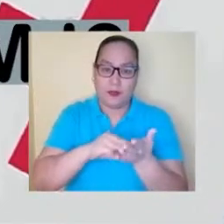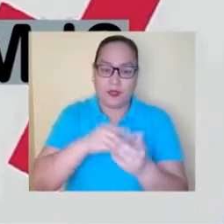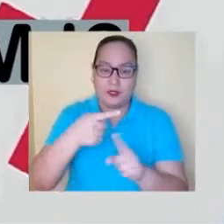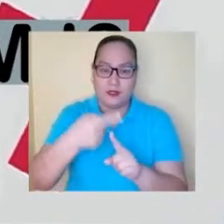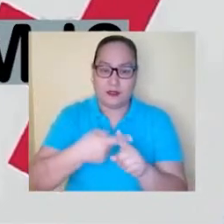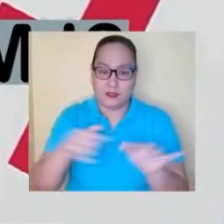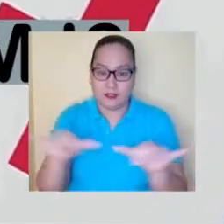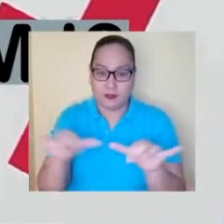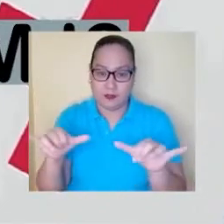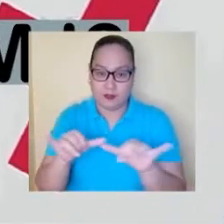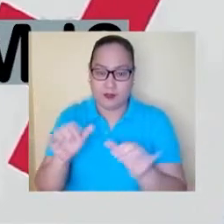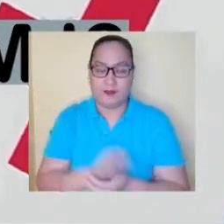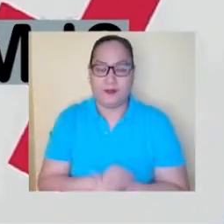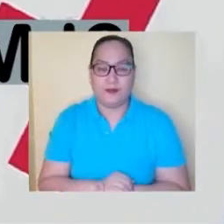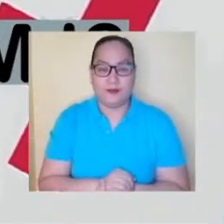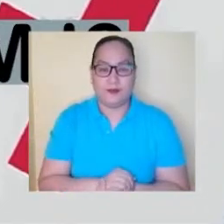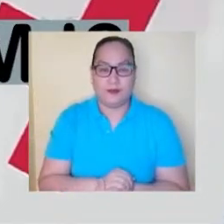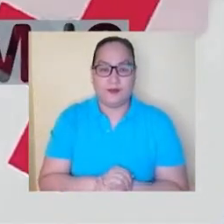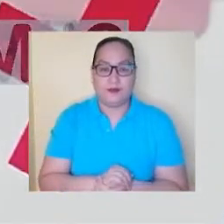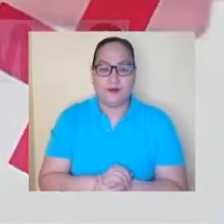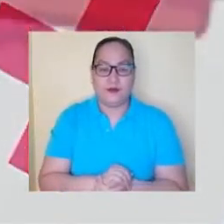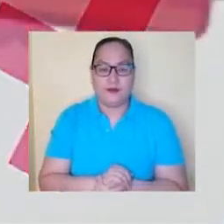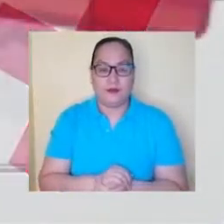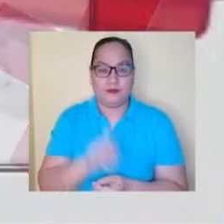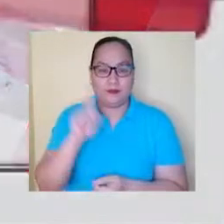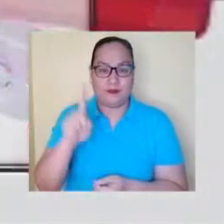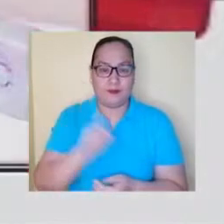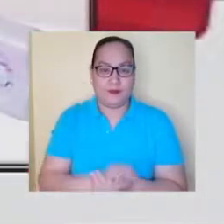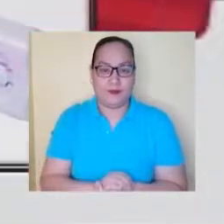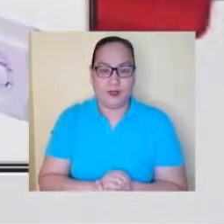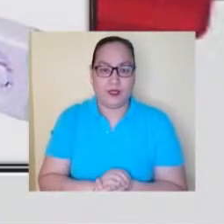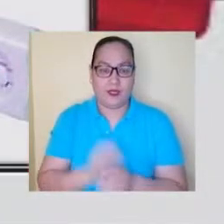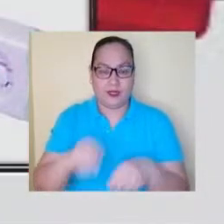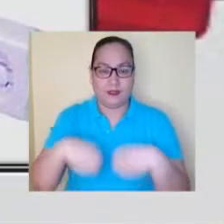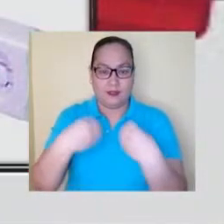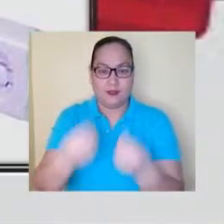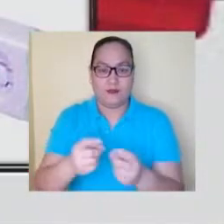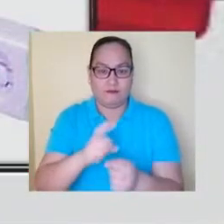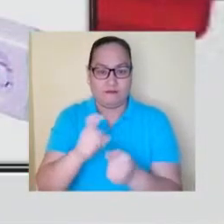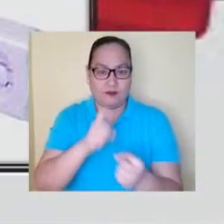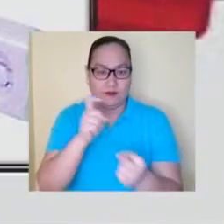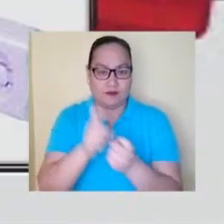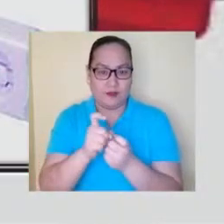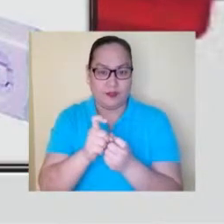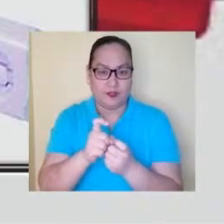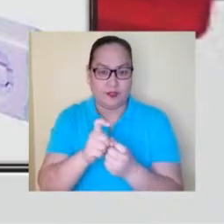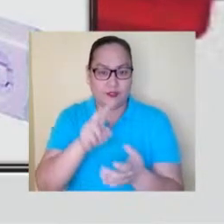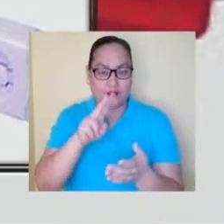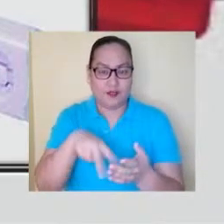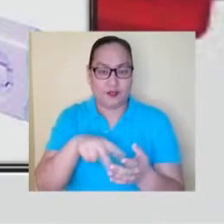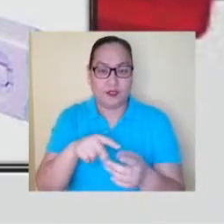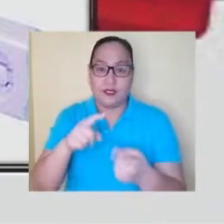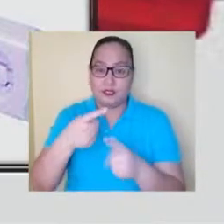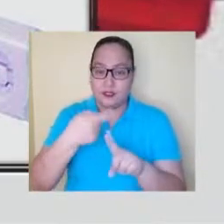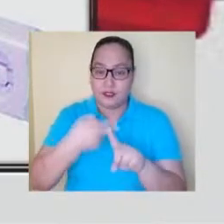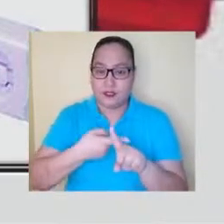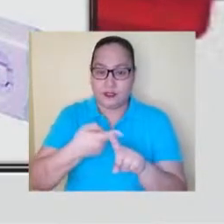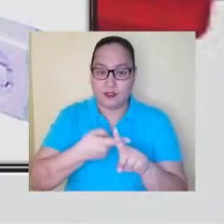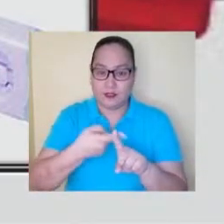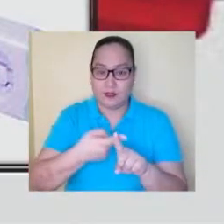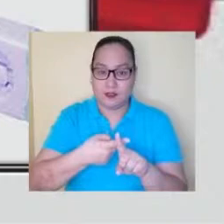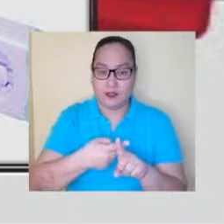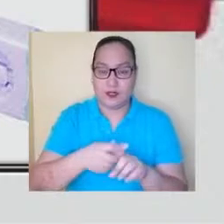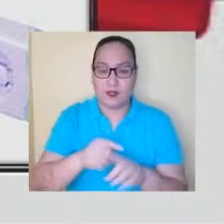thermometers. 1. It provides accurate readings in about a minute or less using heat sensors